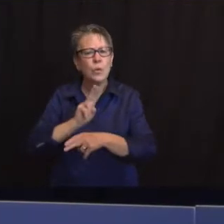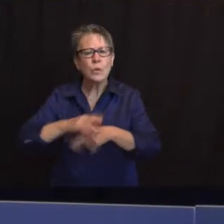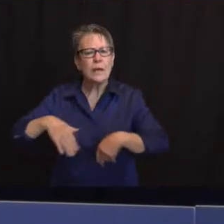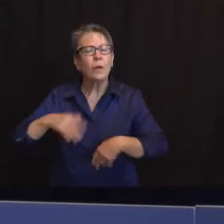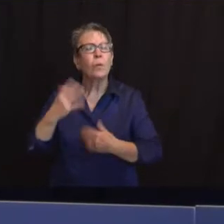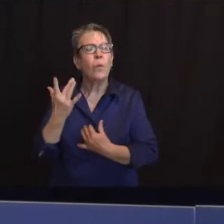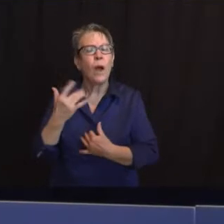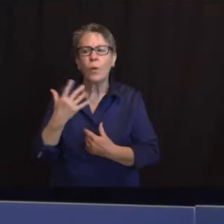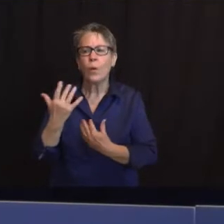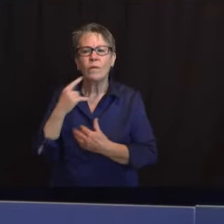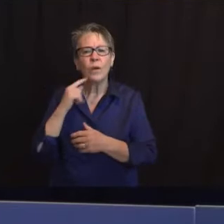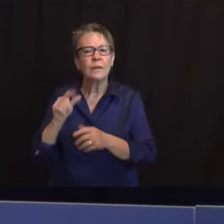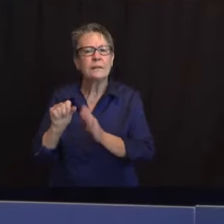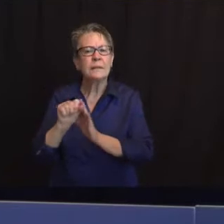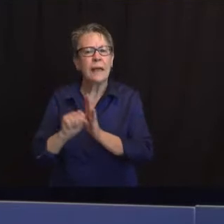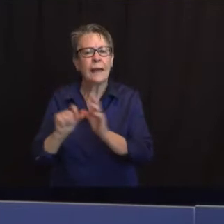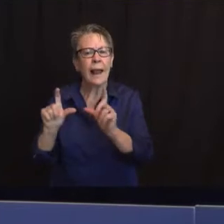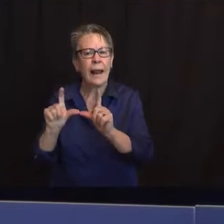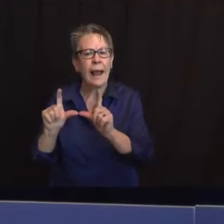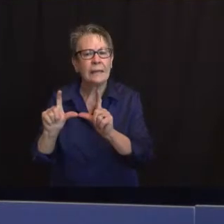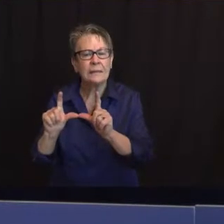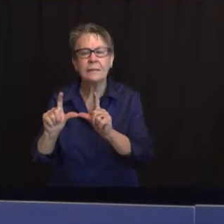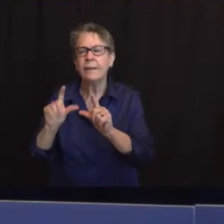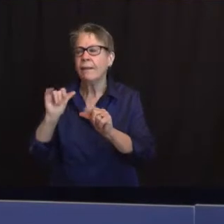not take much longer,